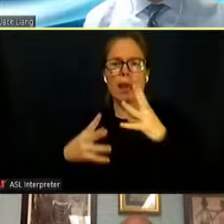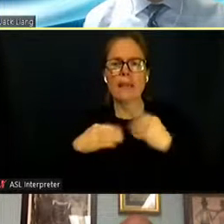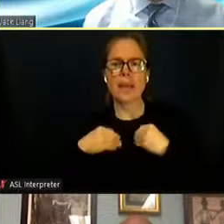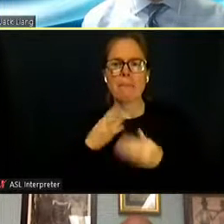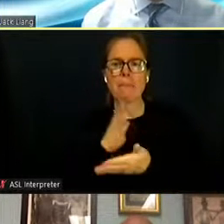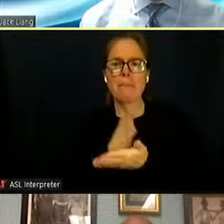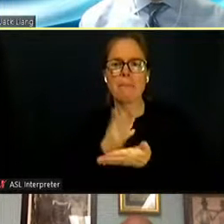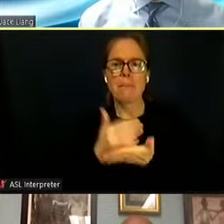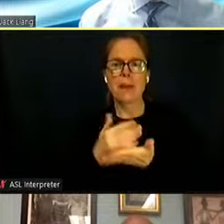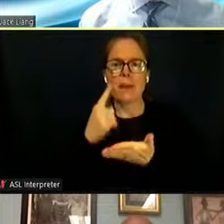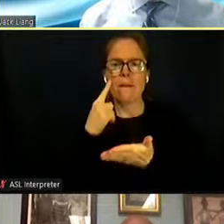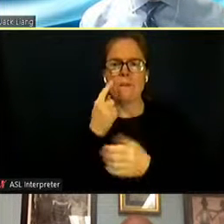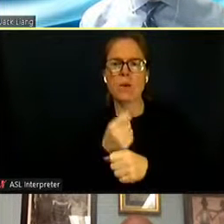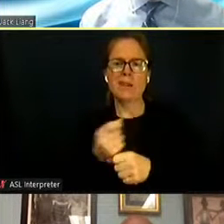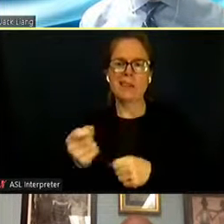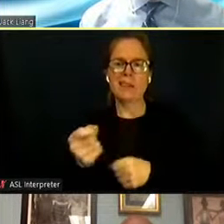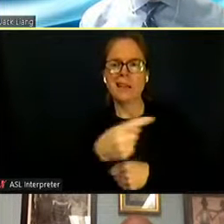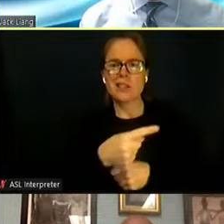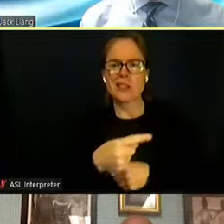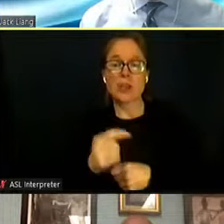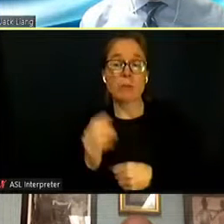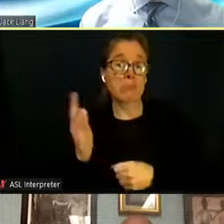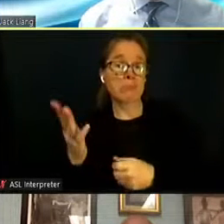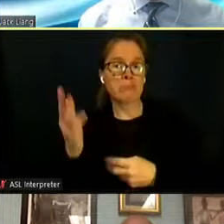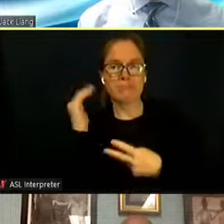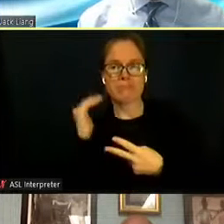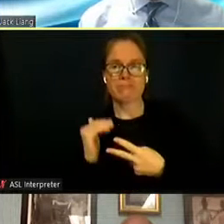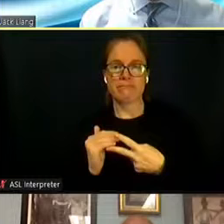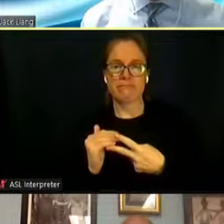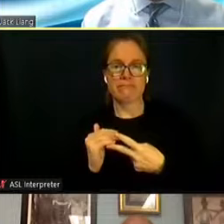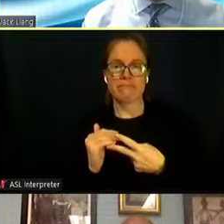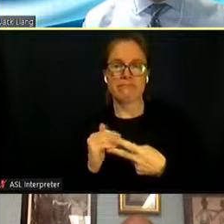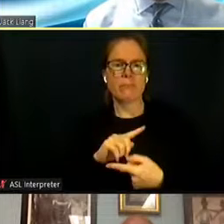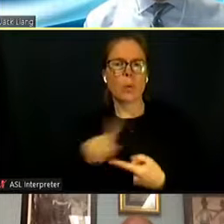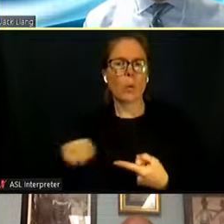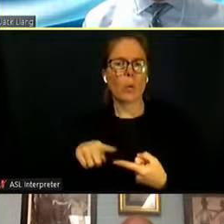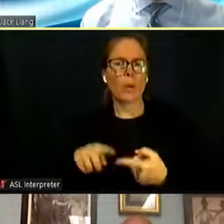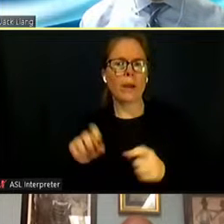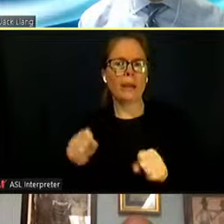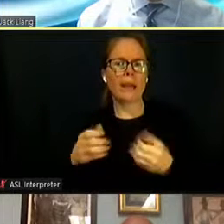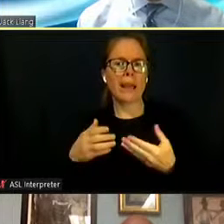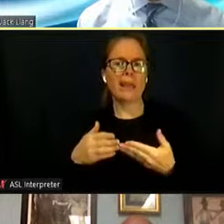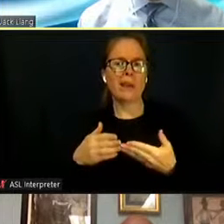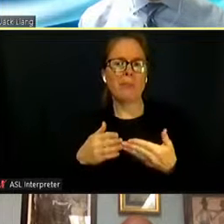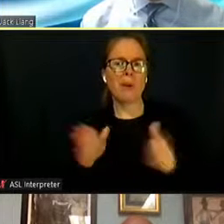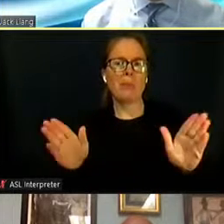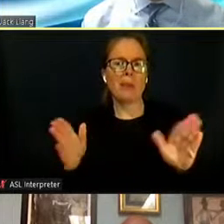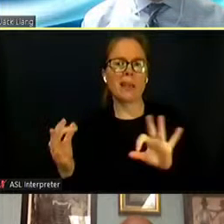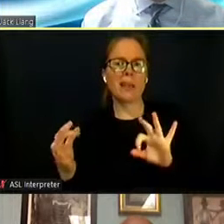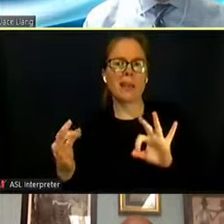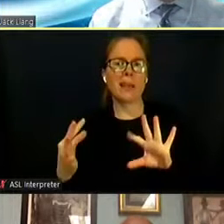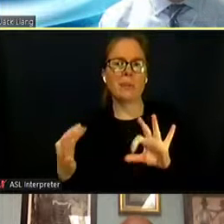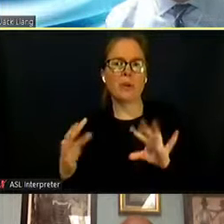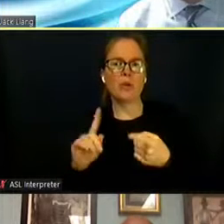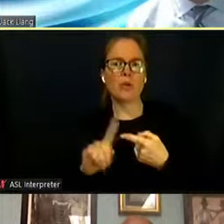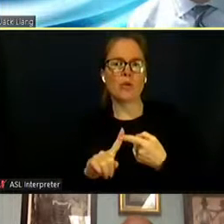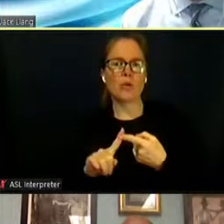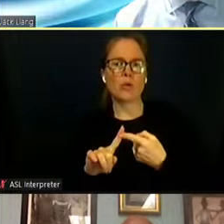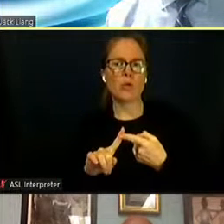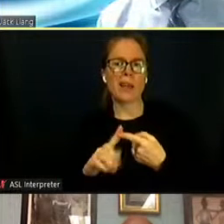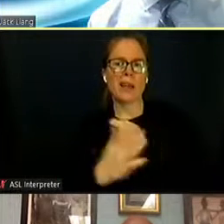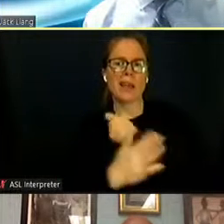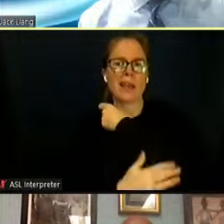next fiscal year? And then the second one is when can the public provide input to the county's finance and